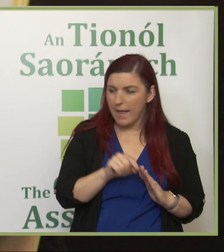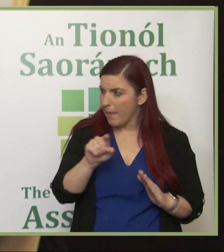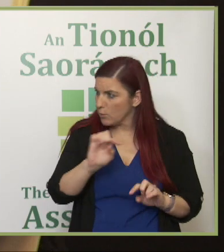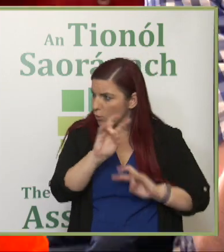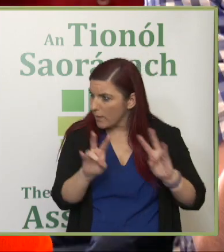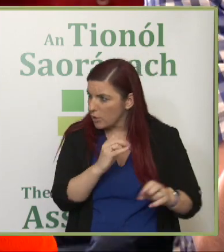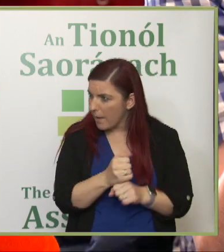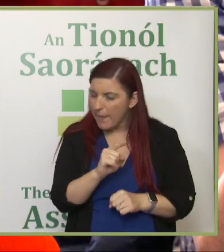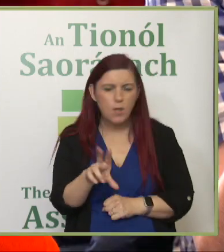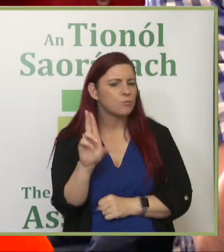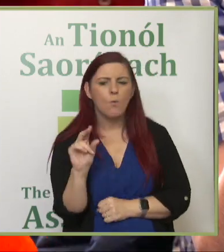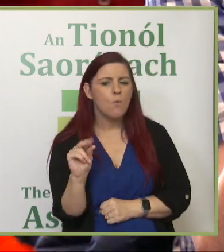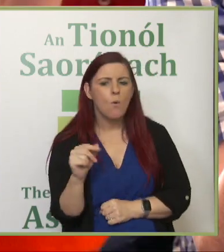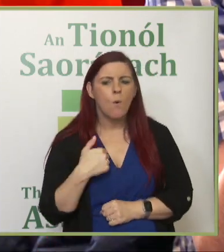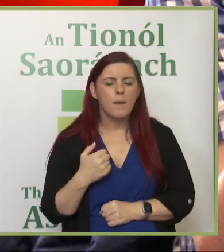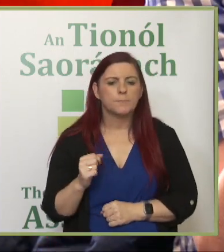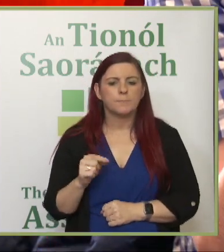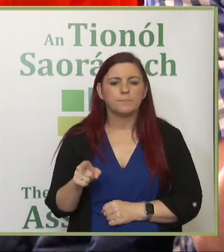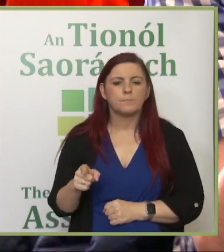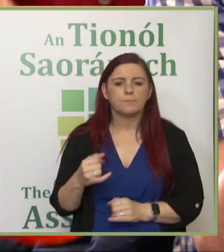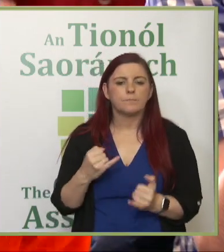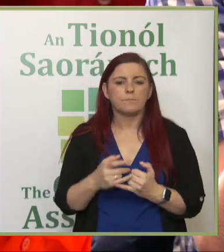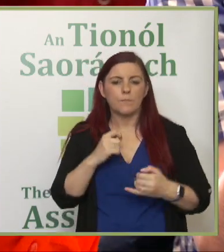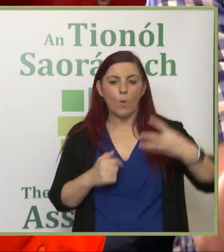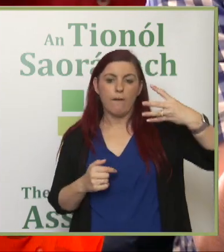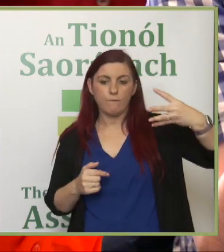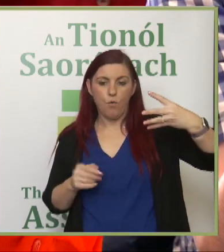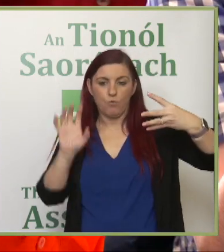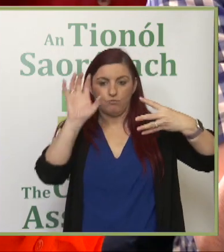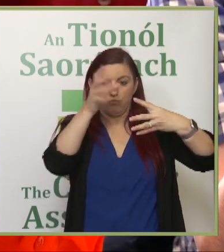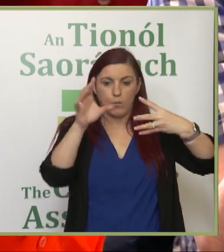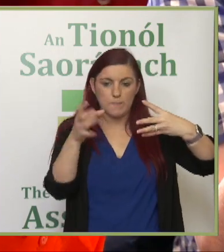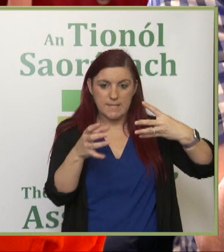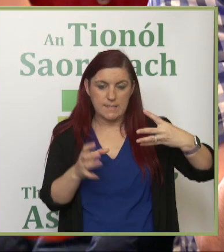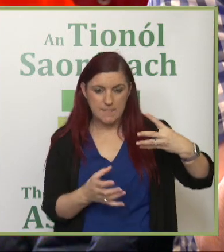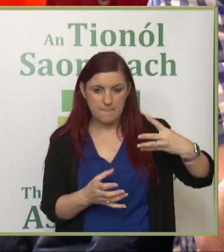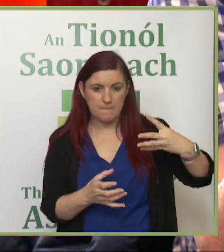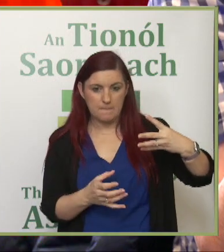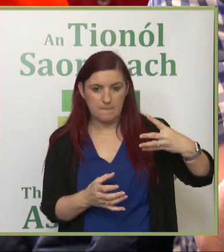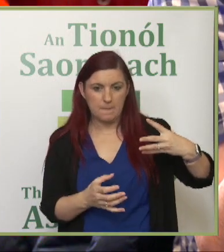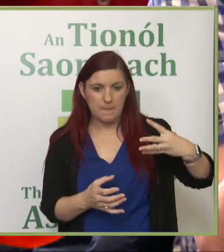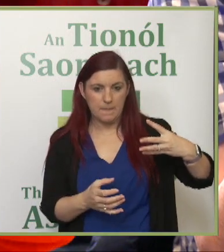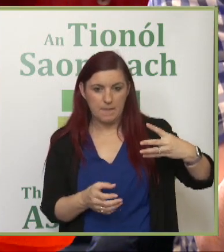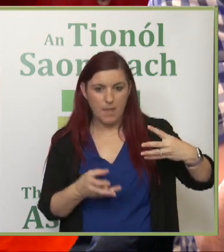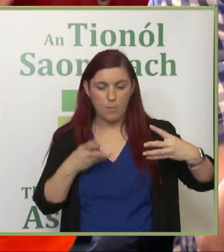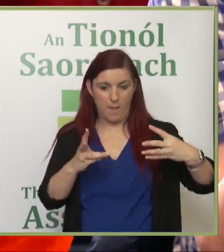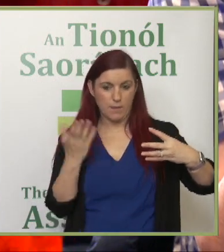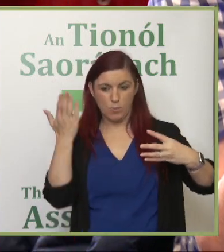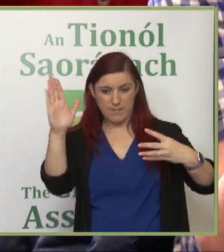about? No, it's just when you had the 4 different groups and the way it was